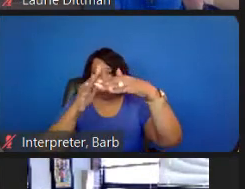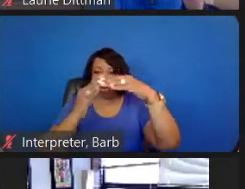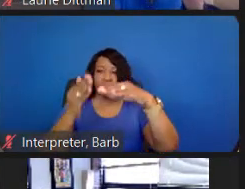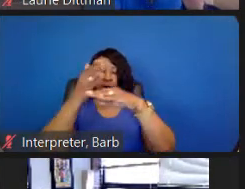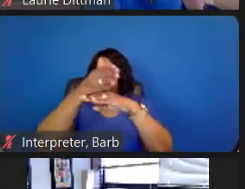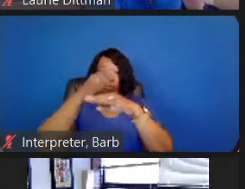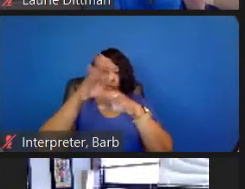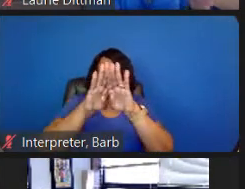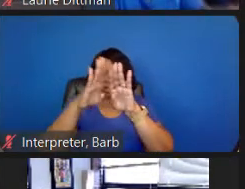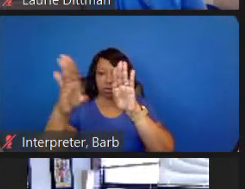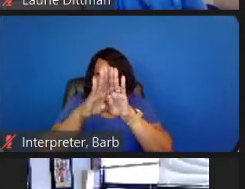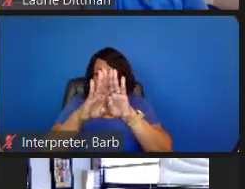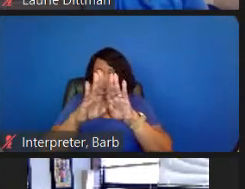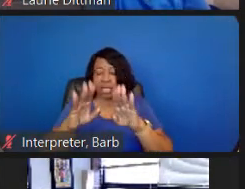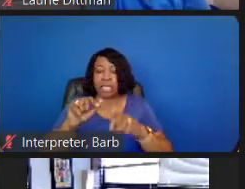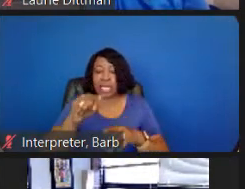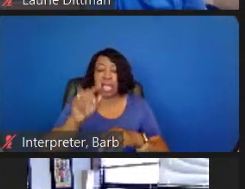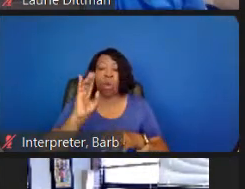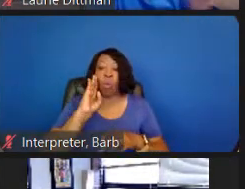the doors